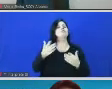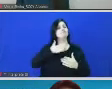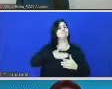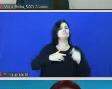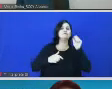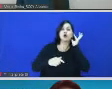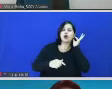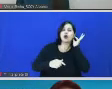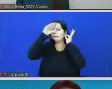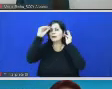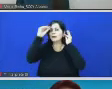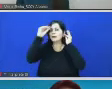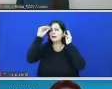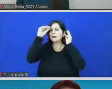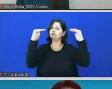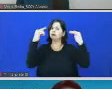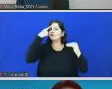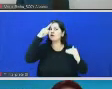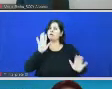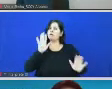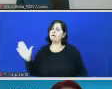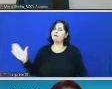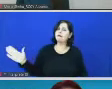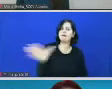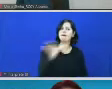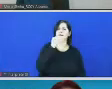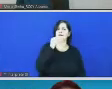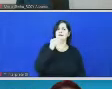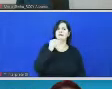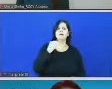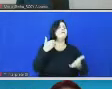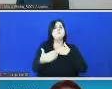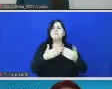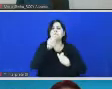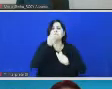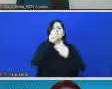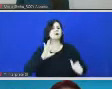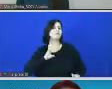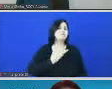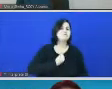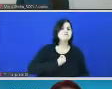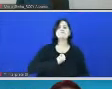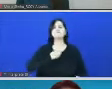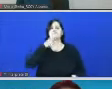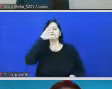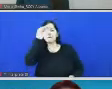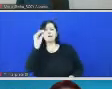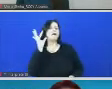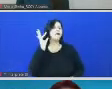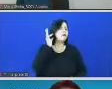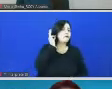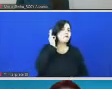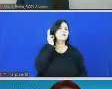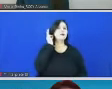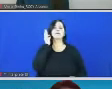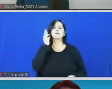gender identity. So that would be one of my important points. Don't forget the men and the boys in these